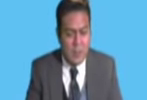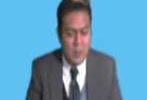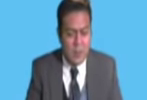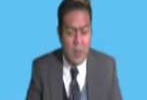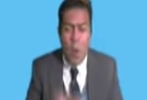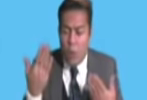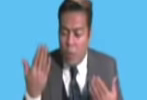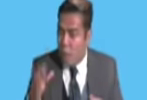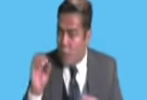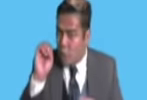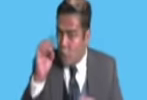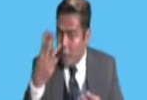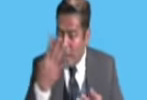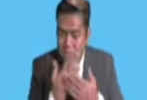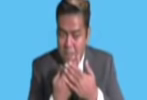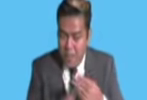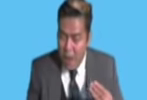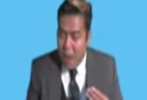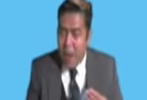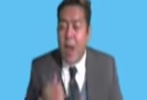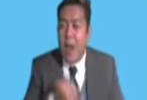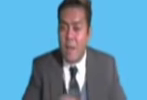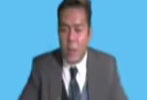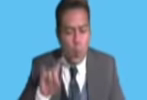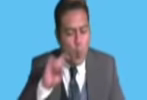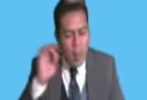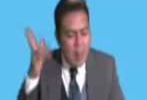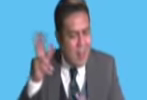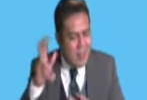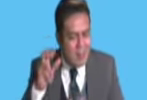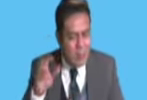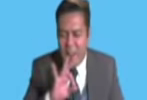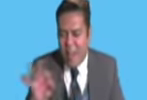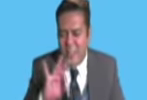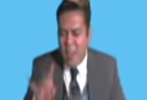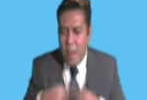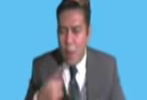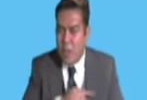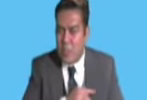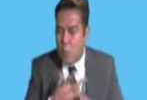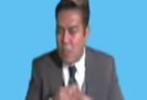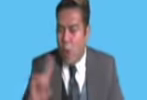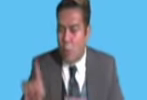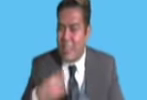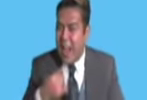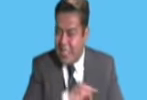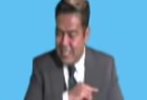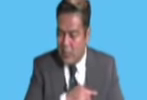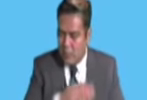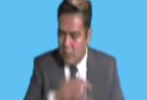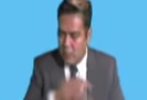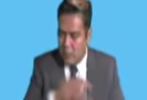Honorable Speaker, the Sadalpa government will listen and engage with nothing about us, without us approach to bring